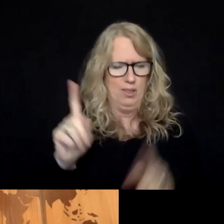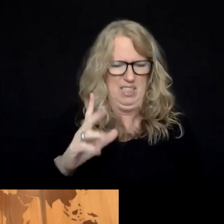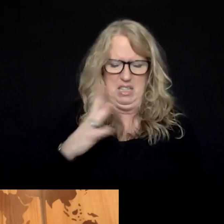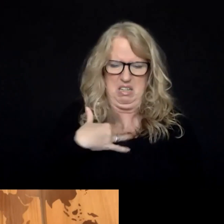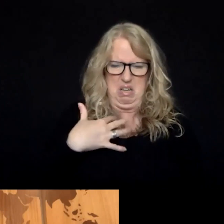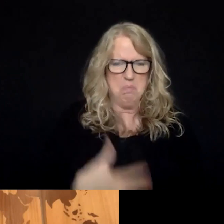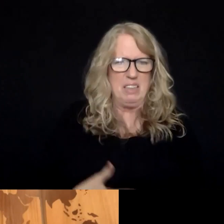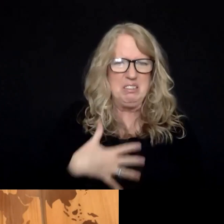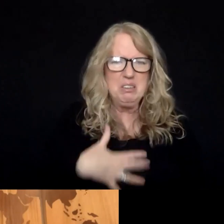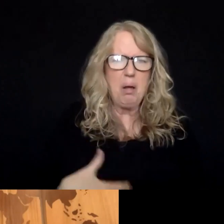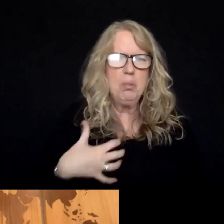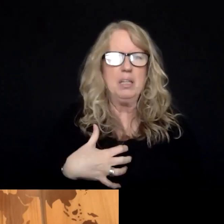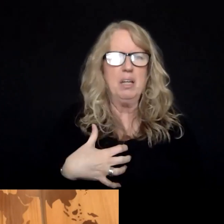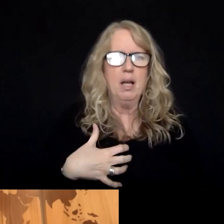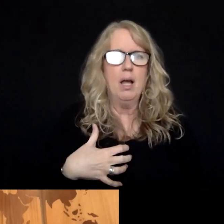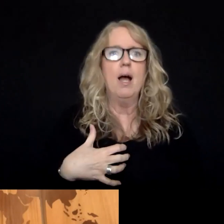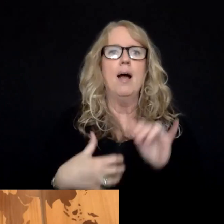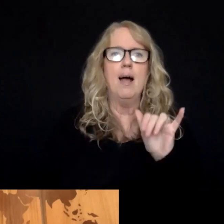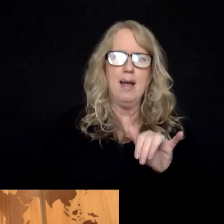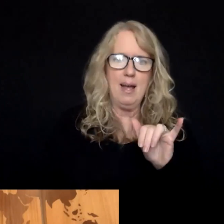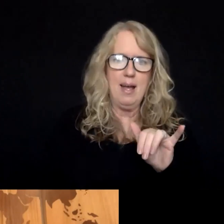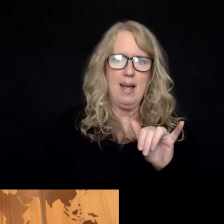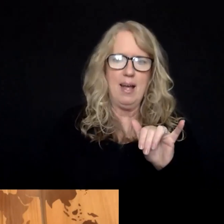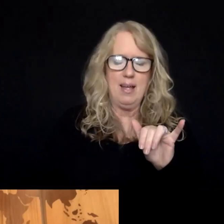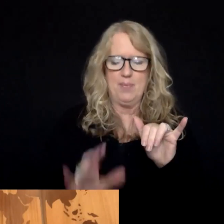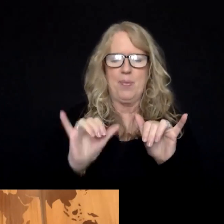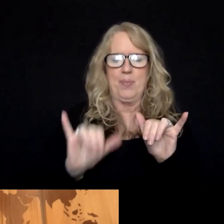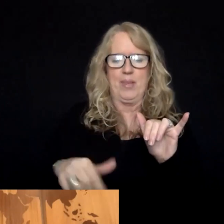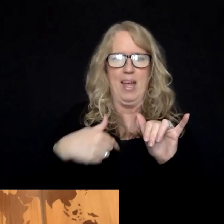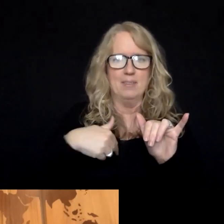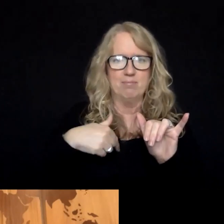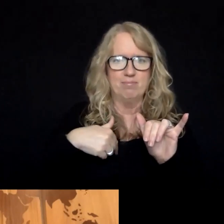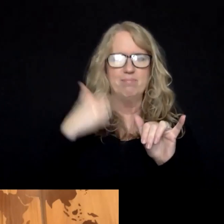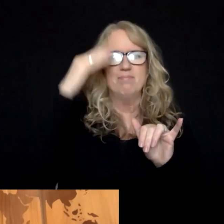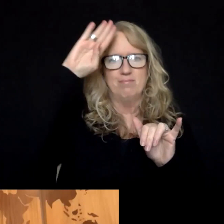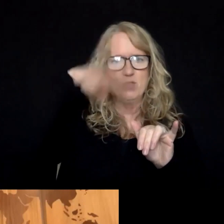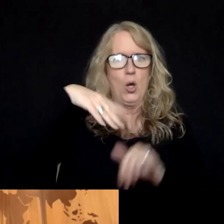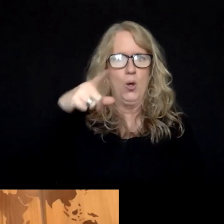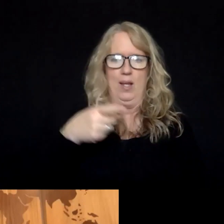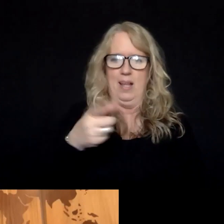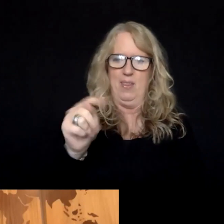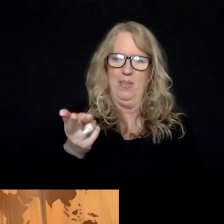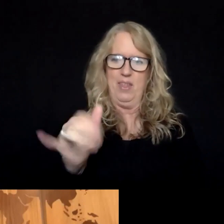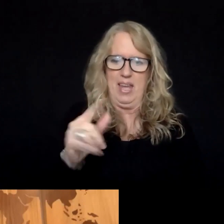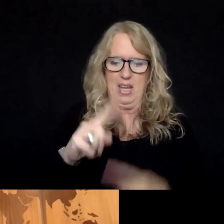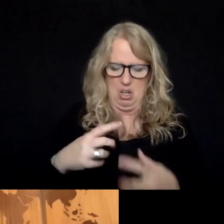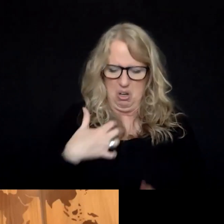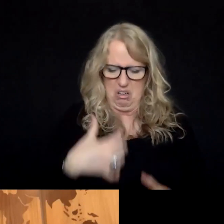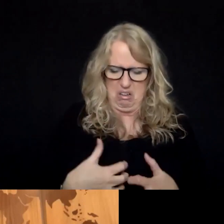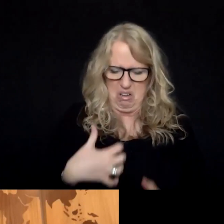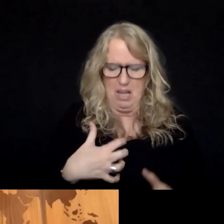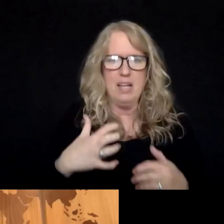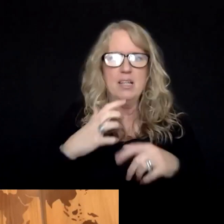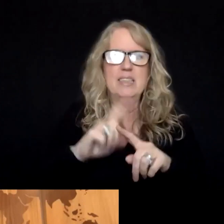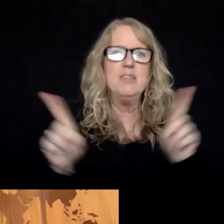stomach lurches, ah, that's how you know that they are disgusting and so different